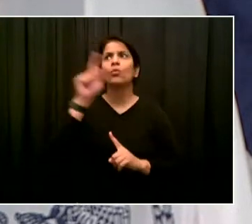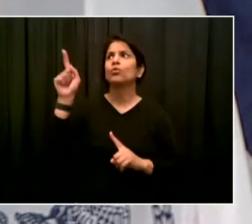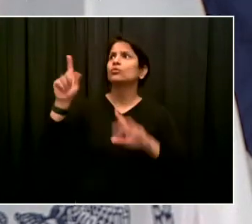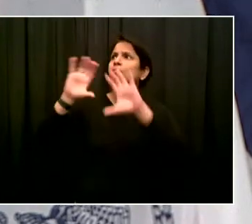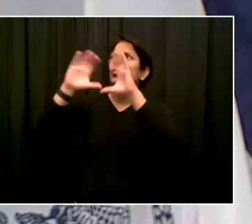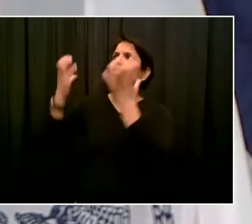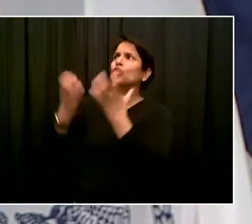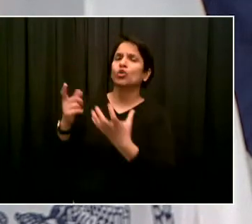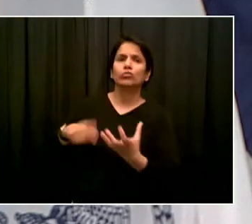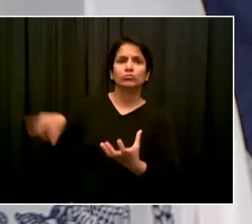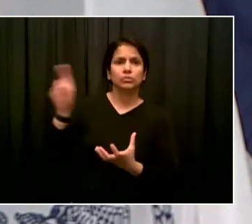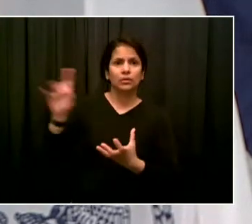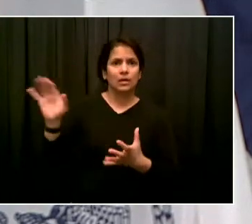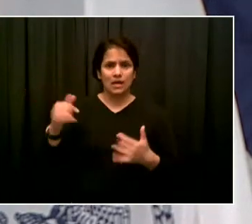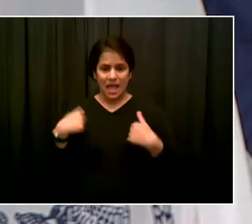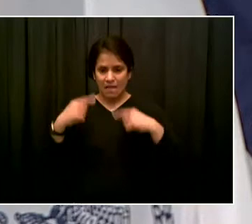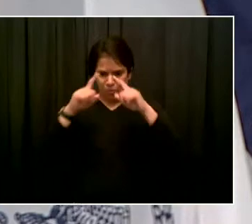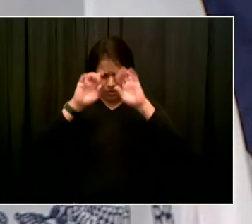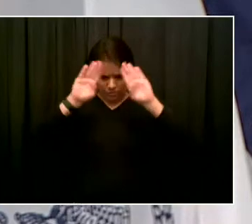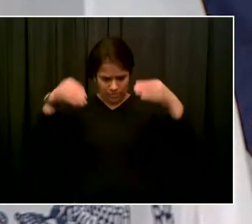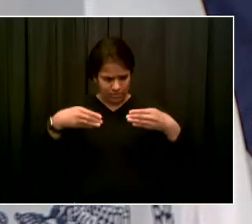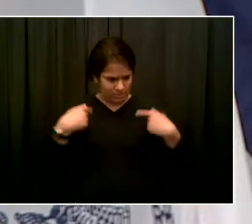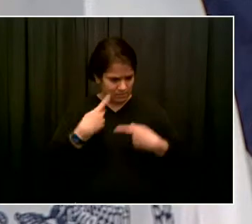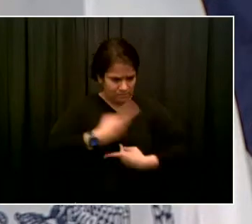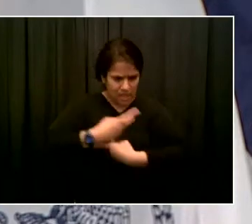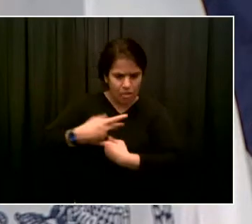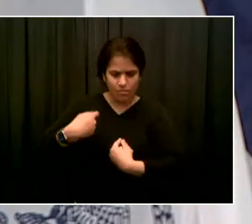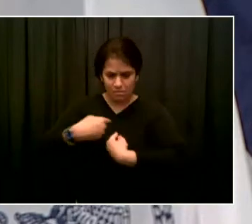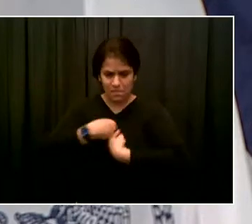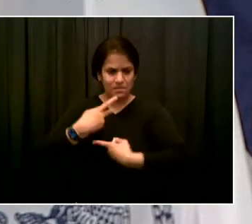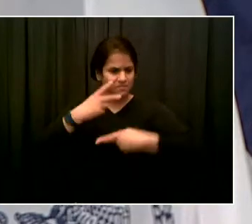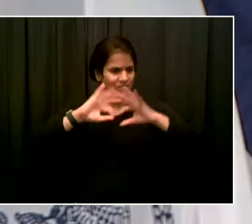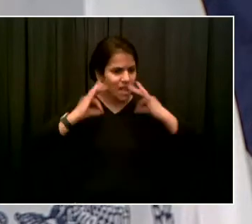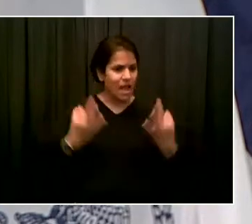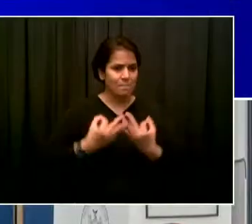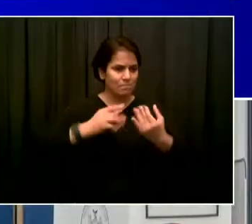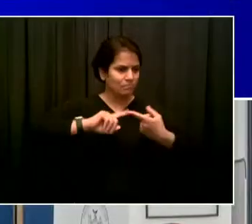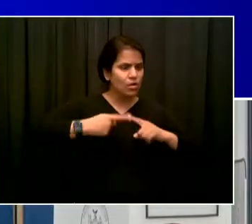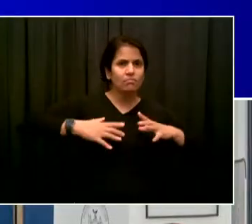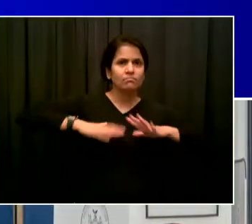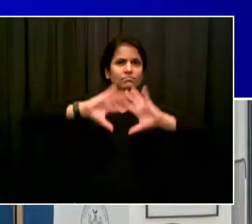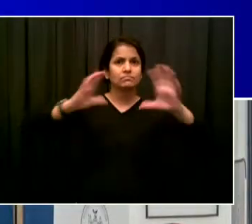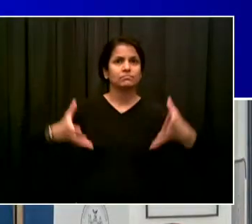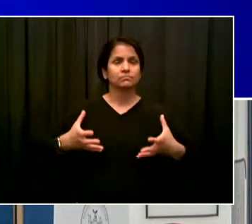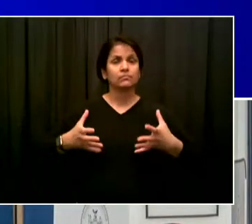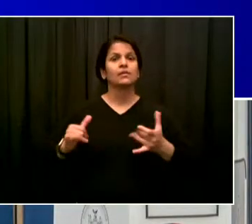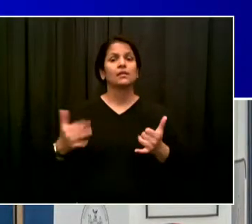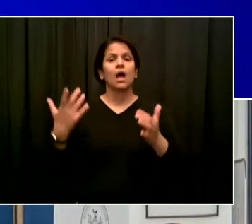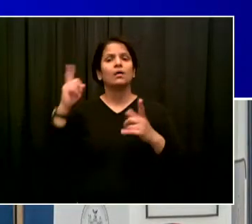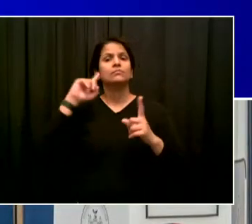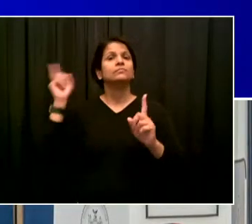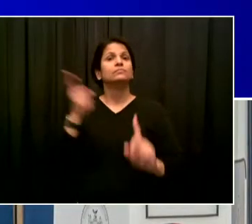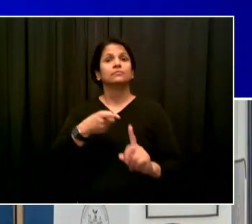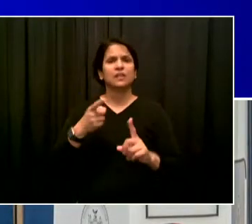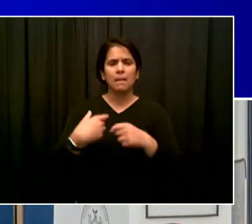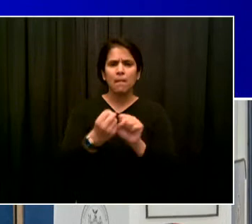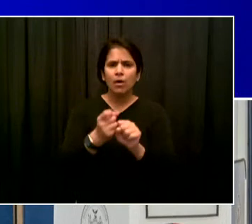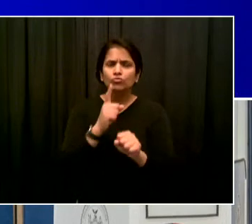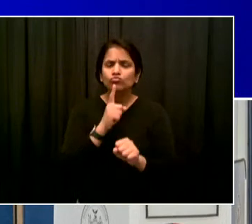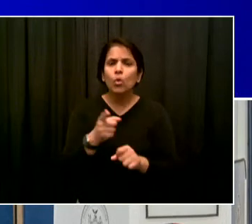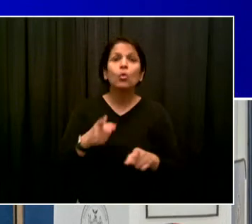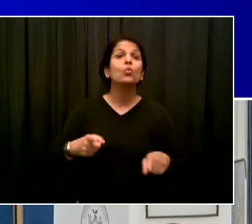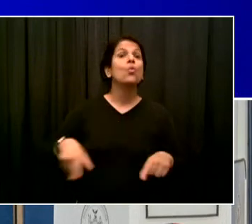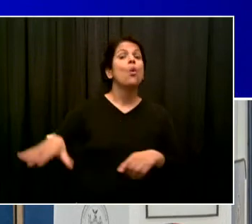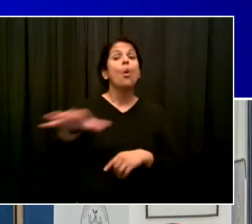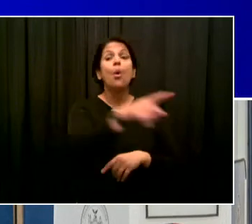here's the particular reality that this is a brand new voting system with ranked choice voting. And that means for so many New Yorkers, they'll be